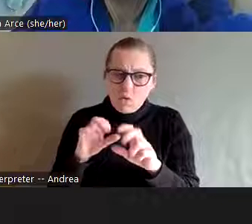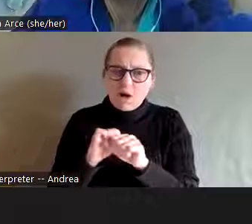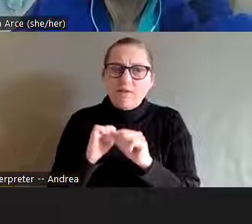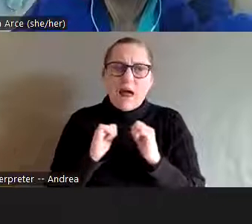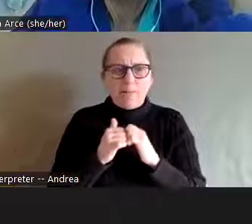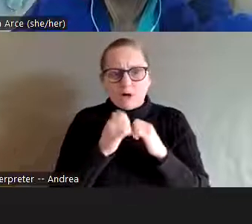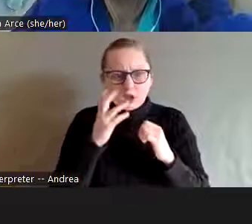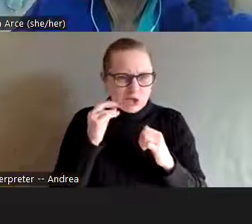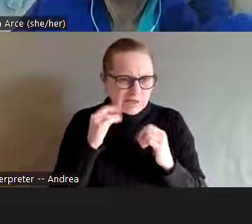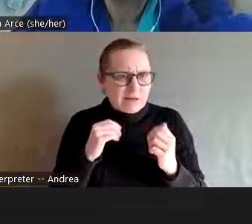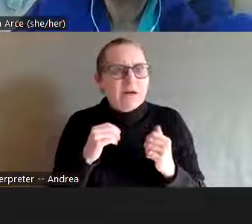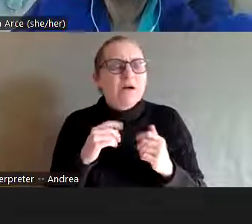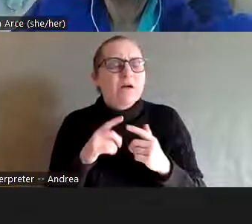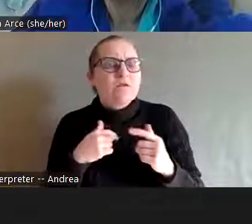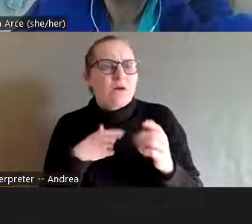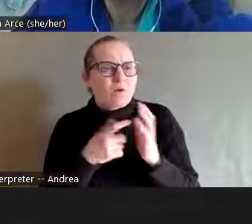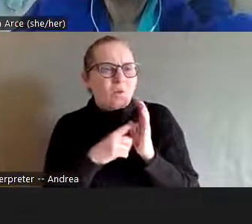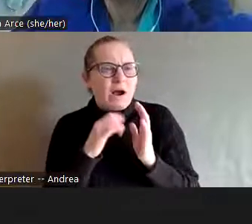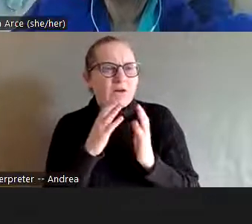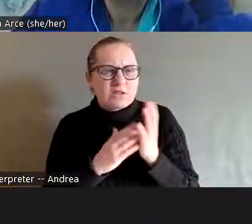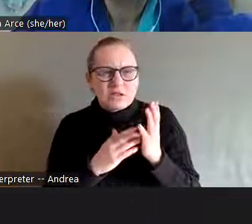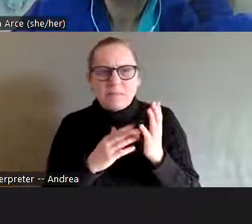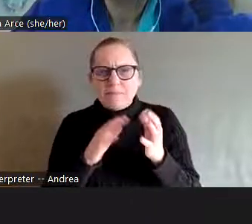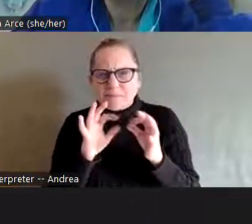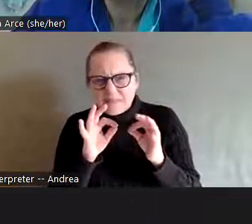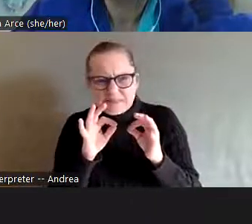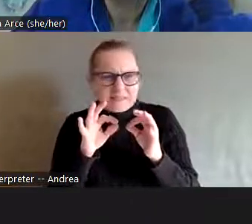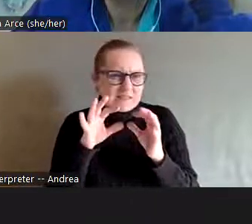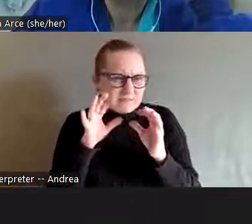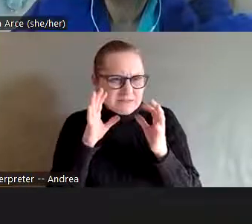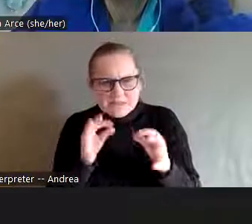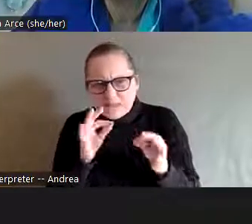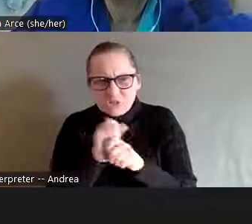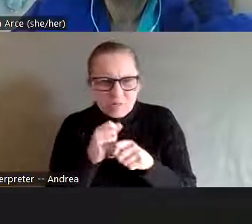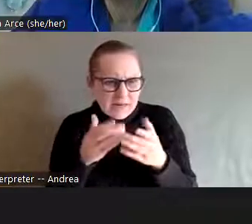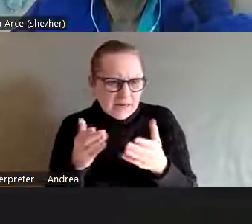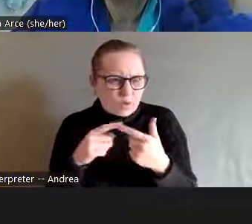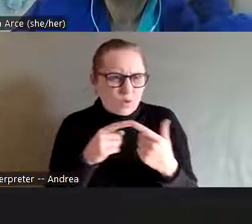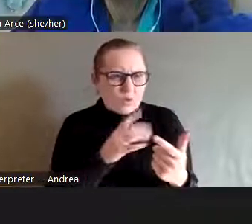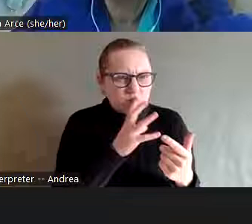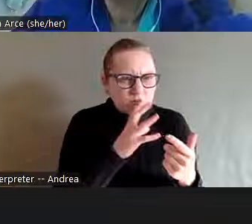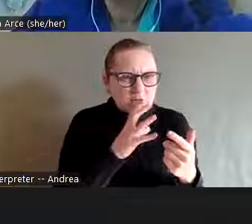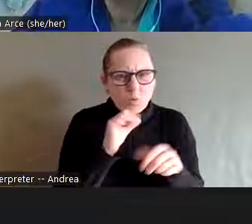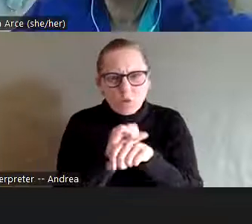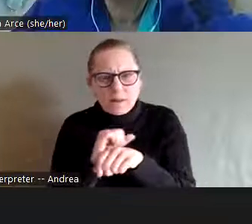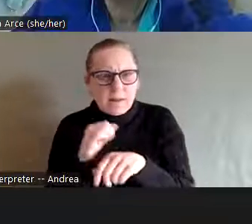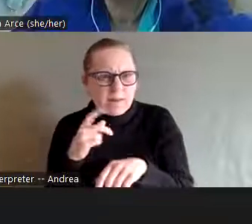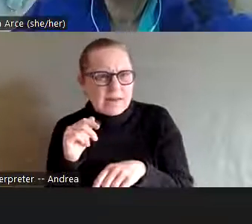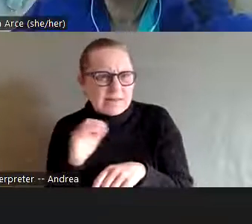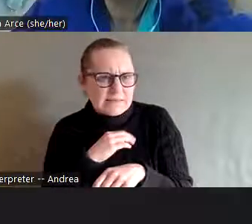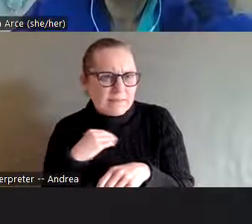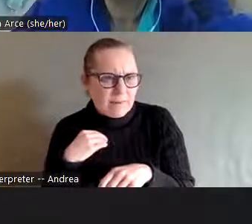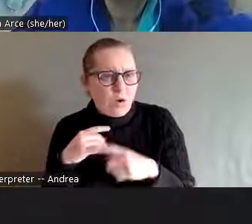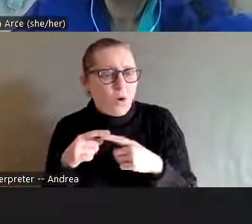know, it requires a little bit of distinction when you're, you know, speaking and working as a PAC member or